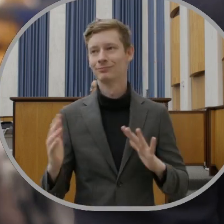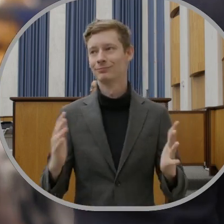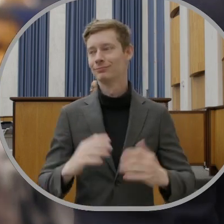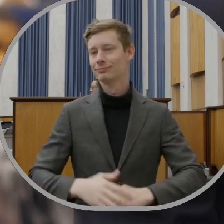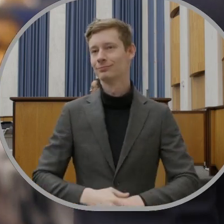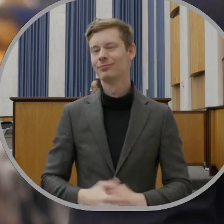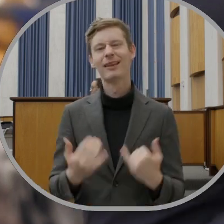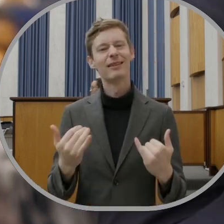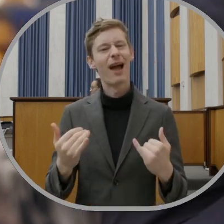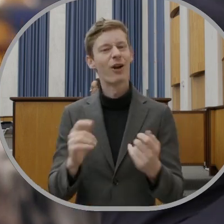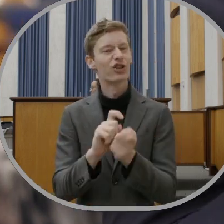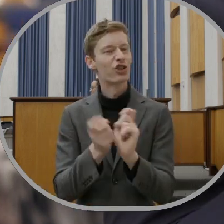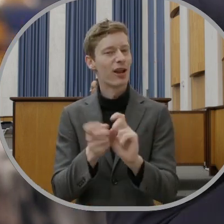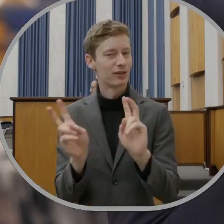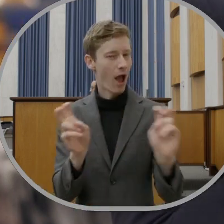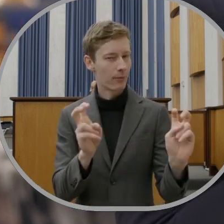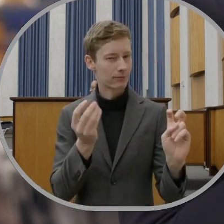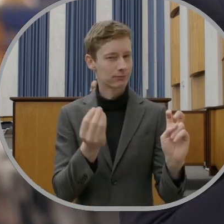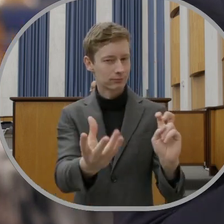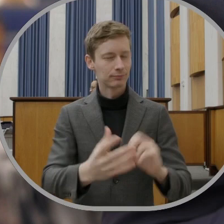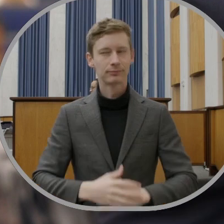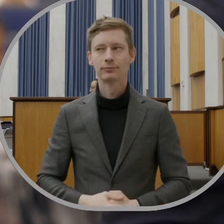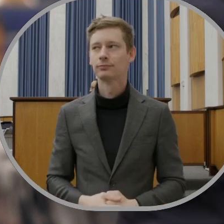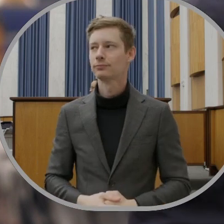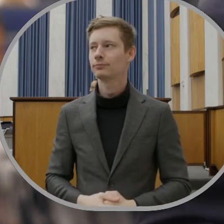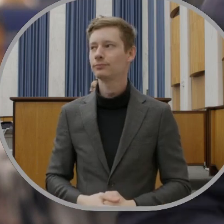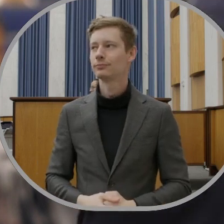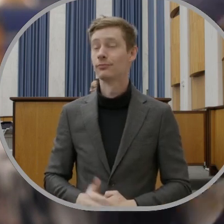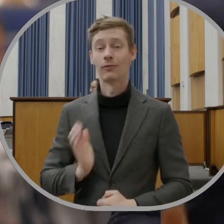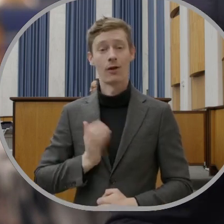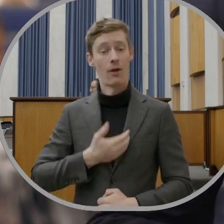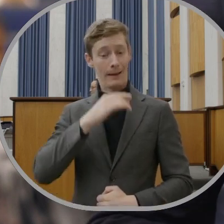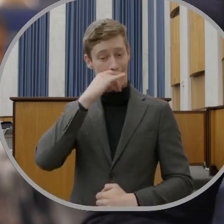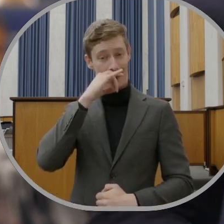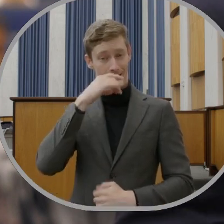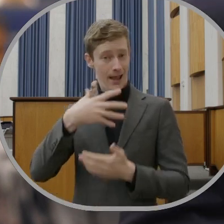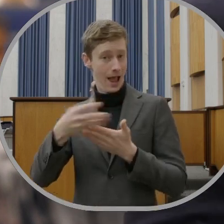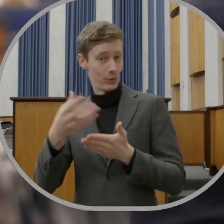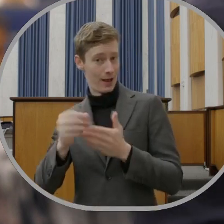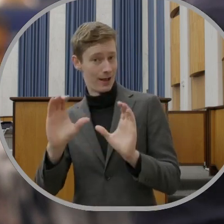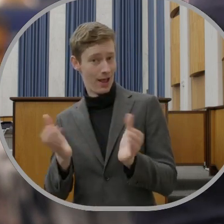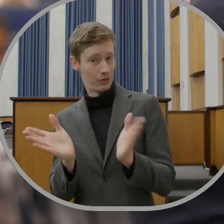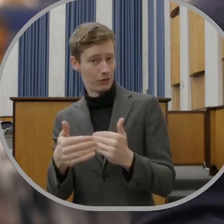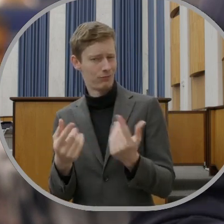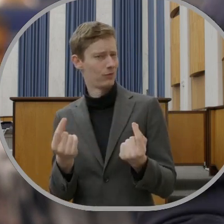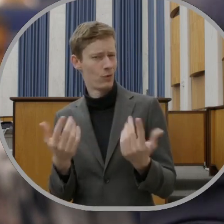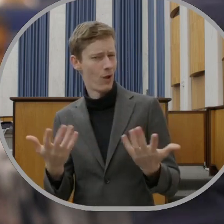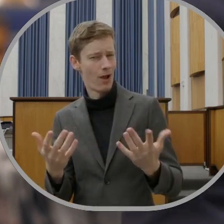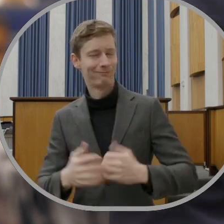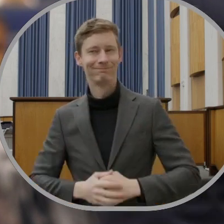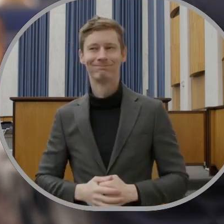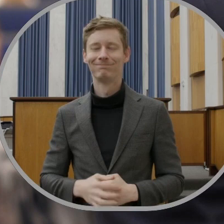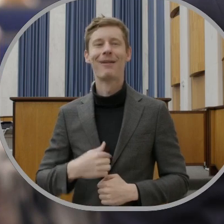Now, switching gears, I want to focus on what we are doing for our kids outside the classroom. I'm